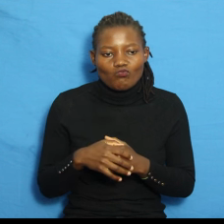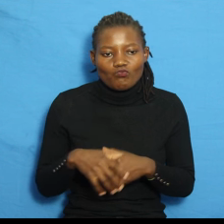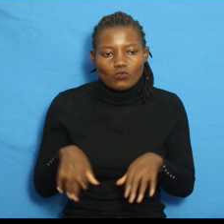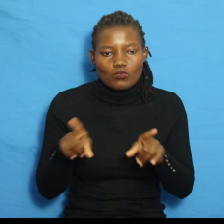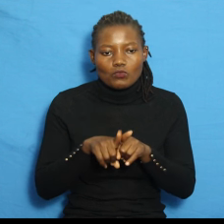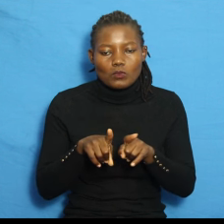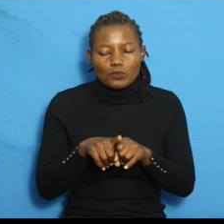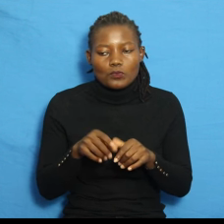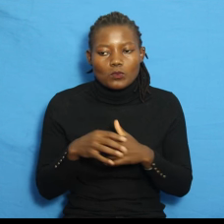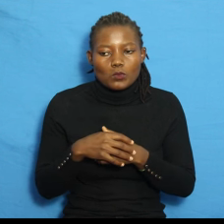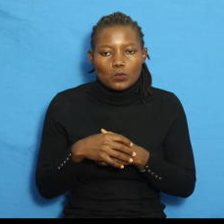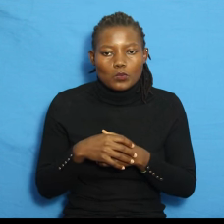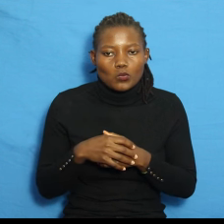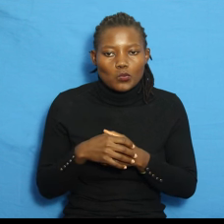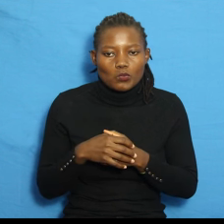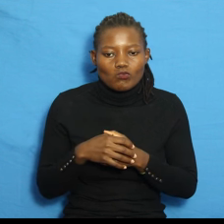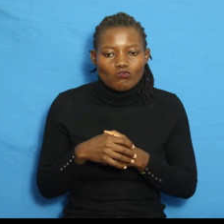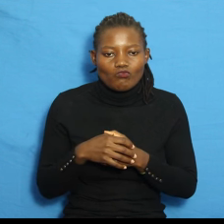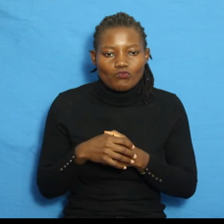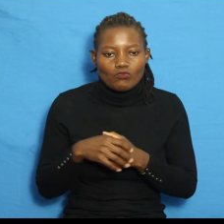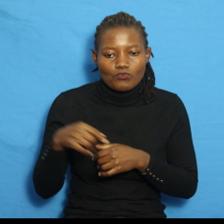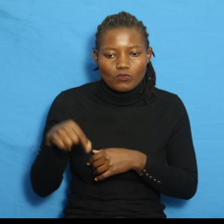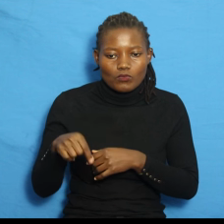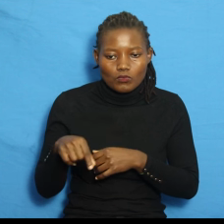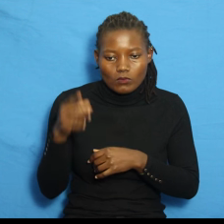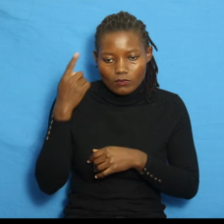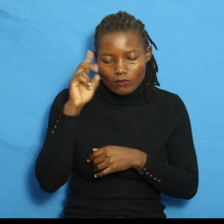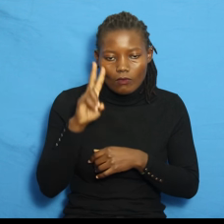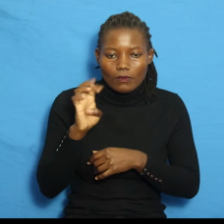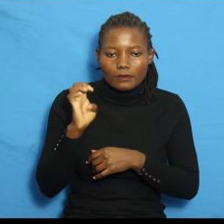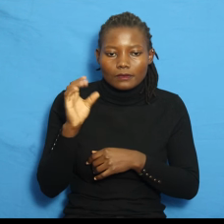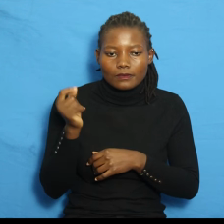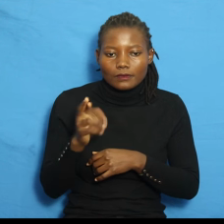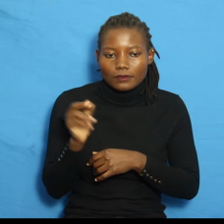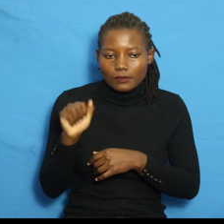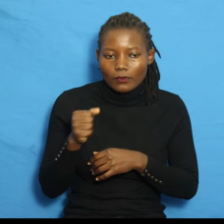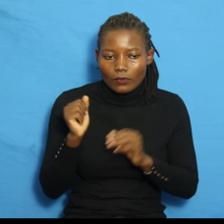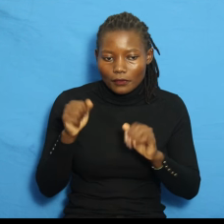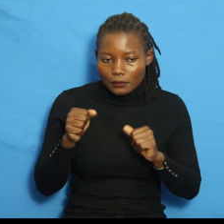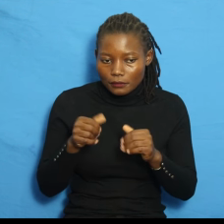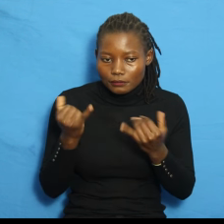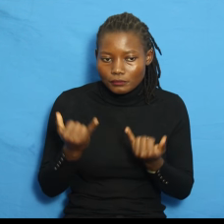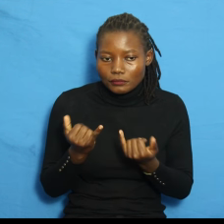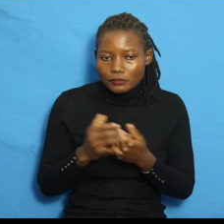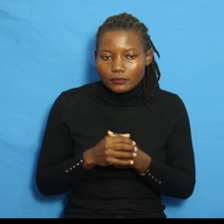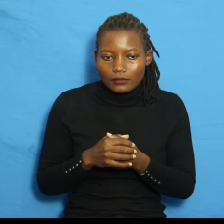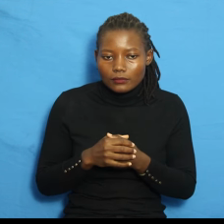to use now vectors and the the qualities of vectors to